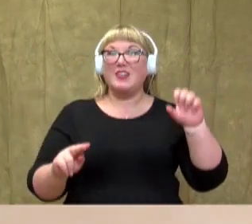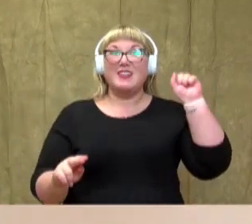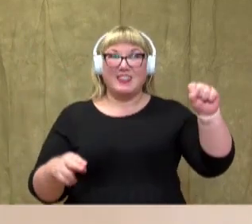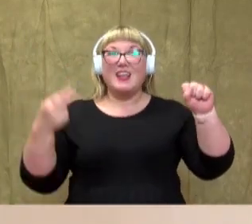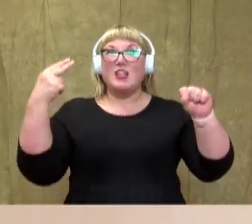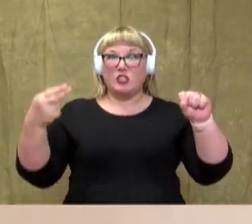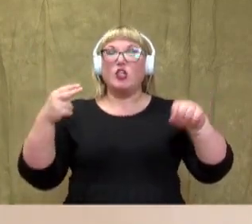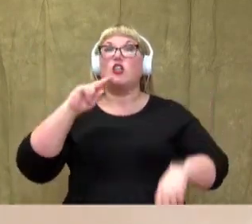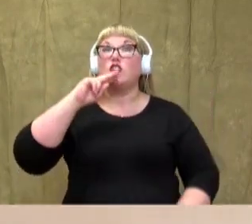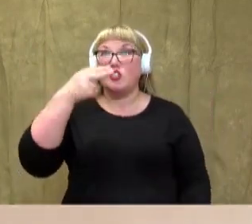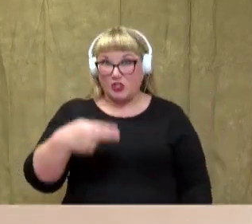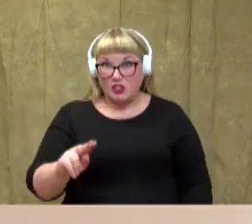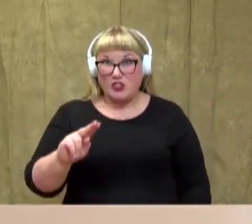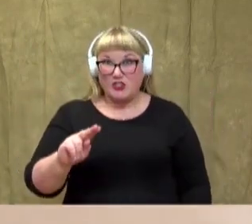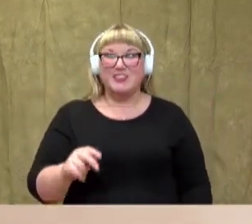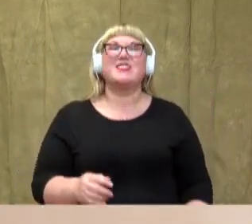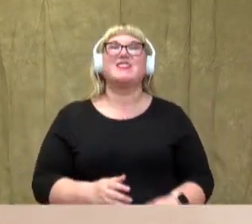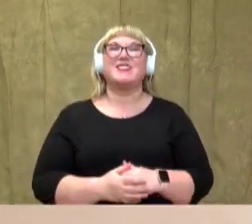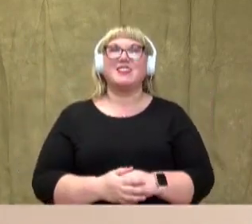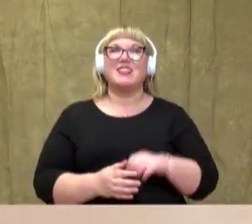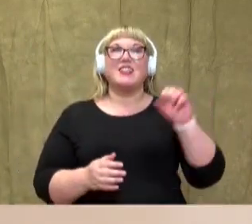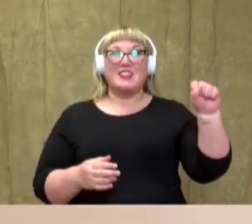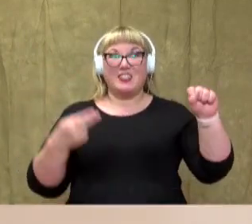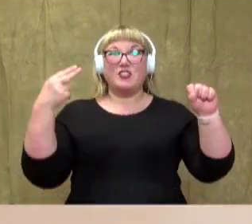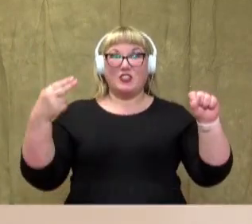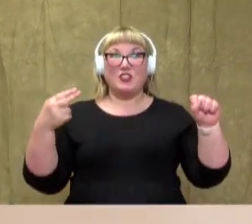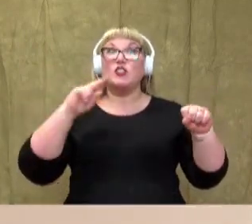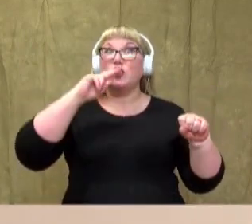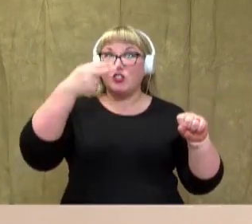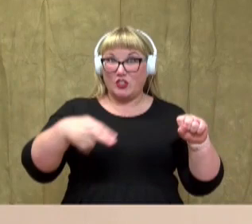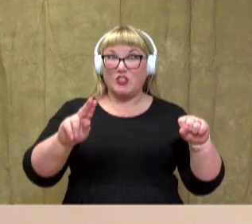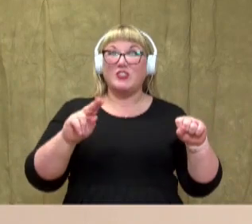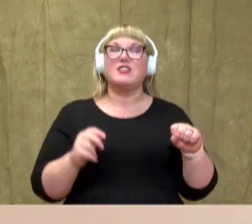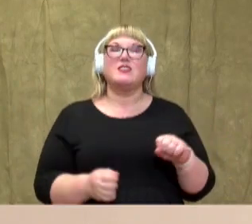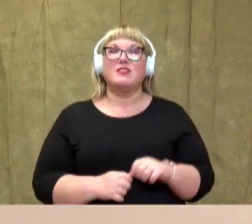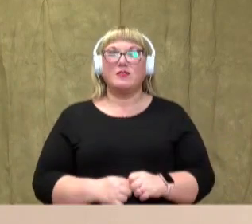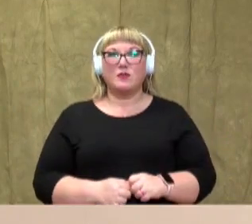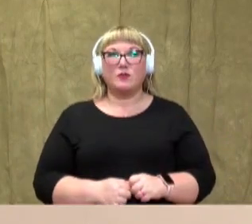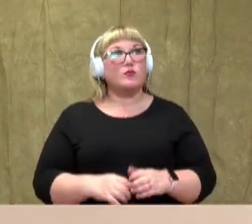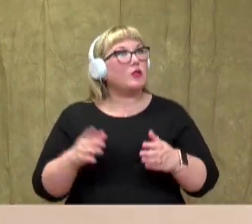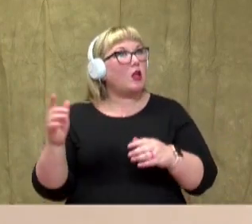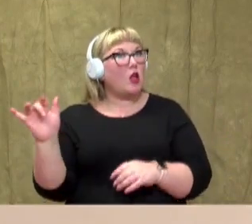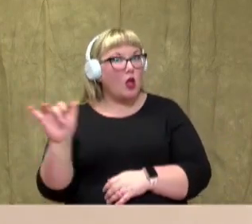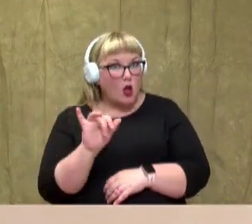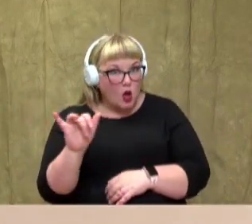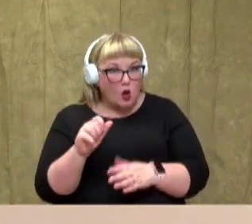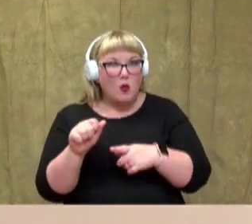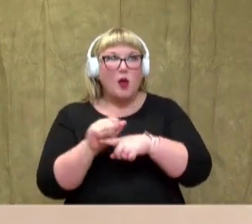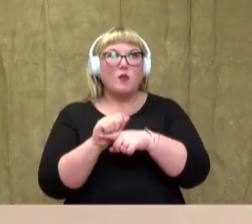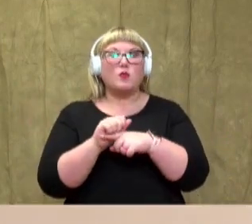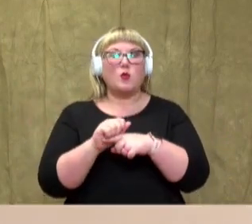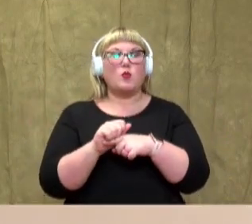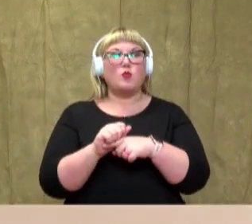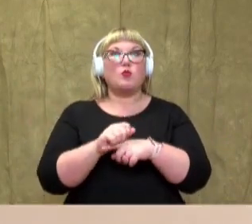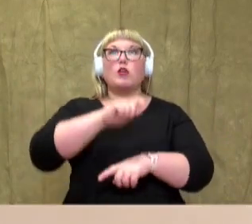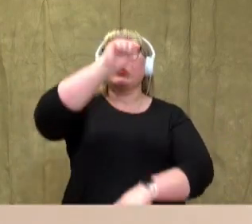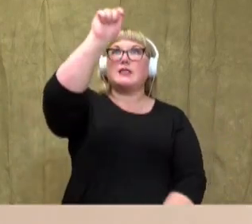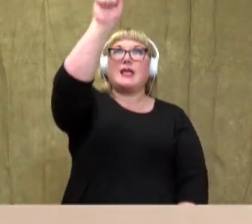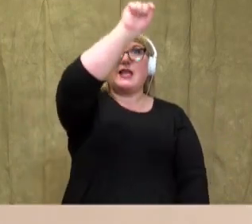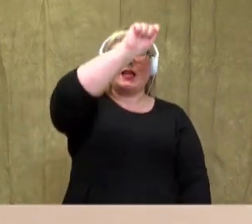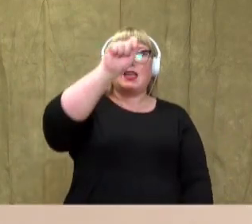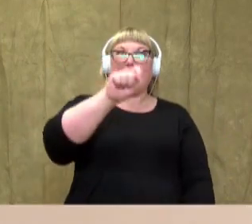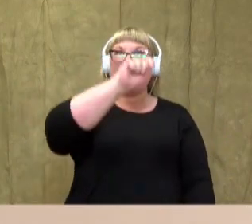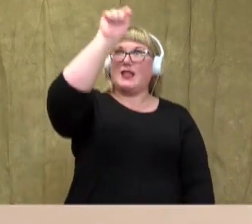S, H, sh, S, H, sh. We also practice a little air writing with the